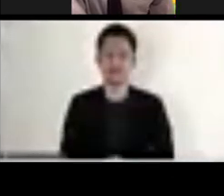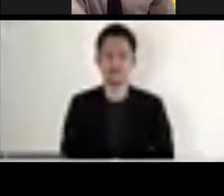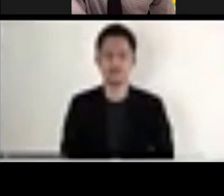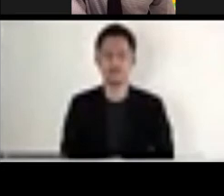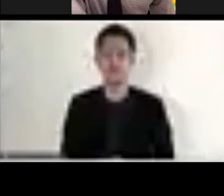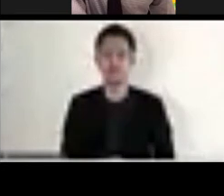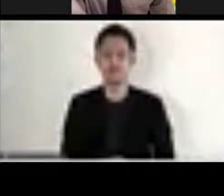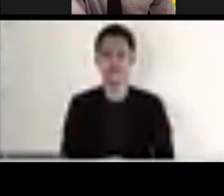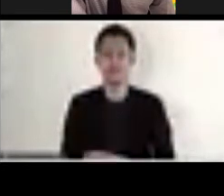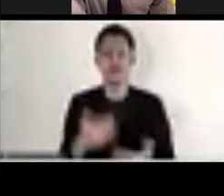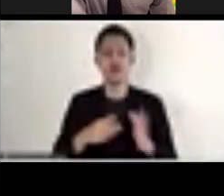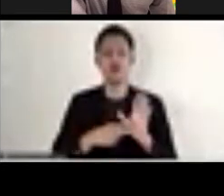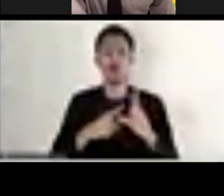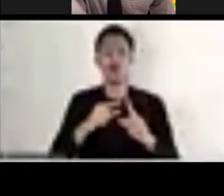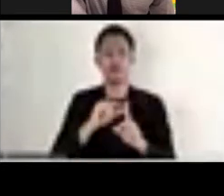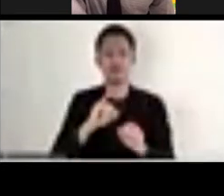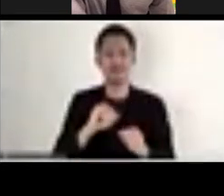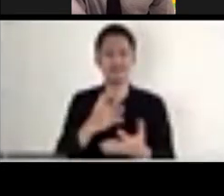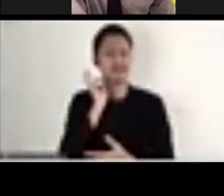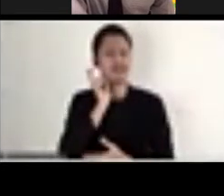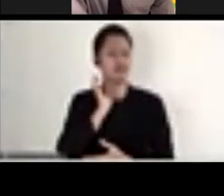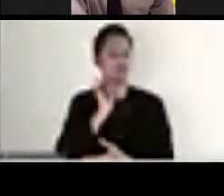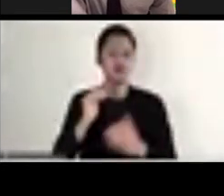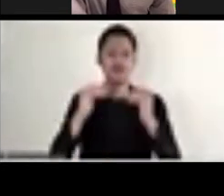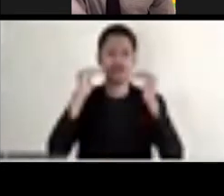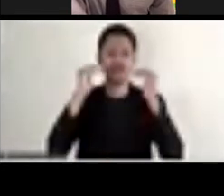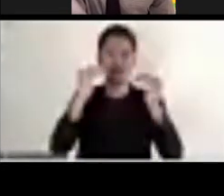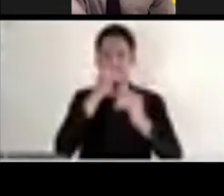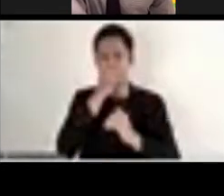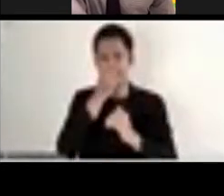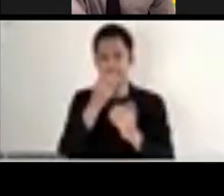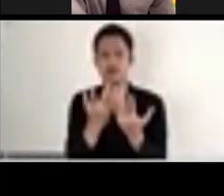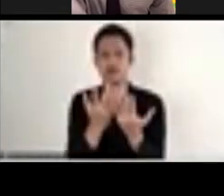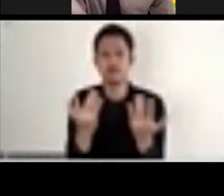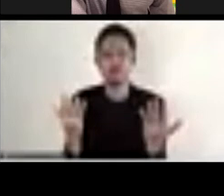and Most of